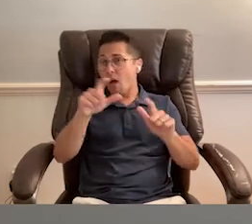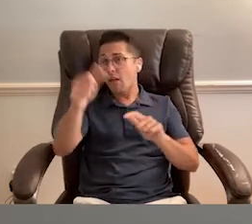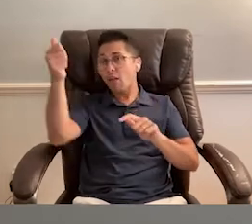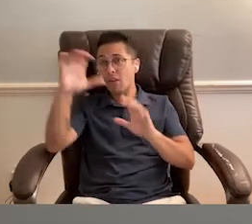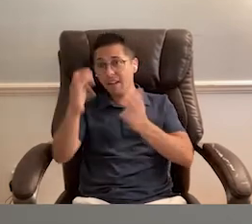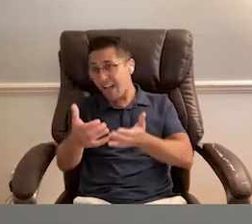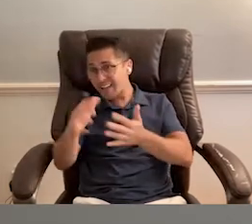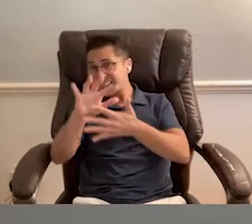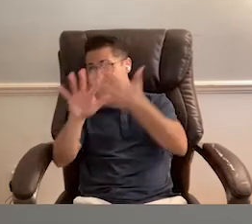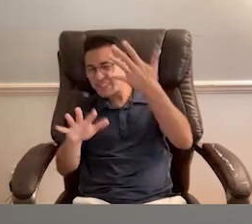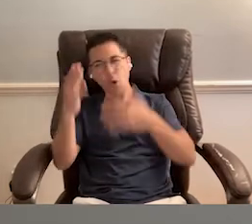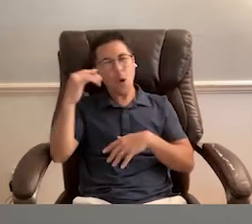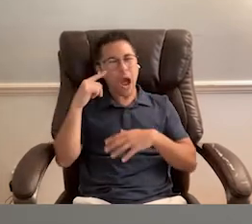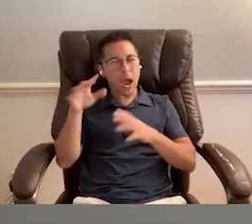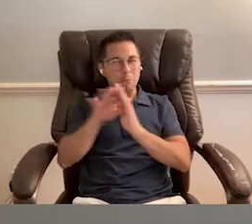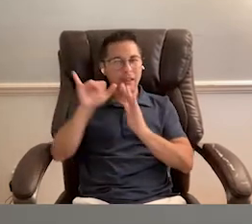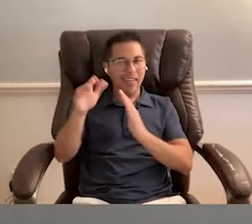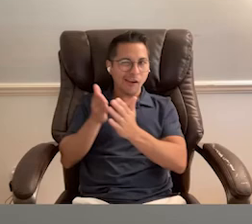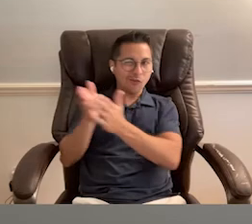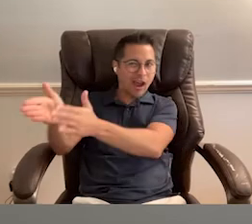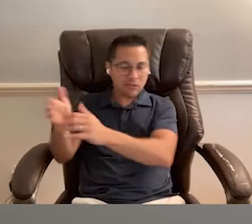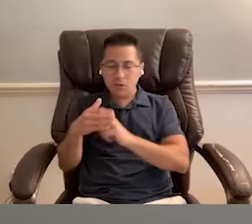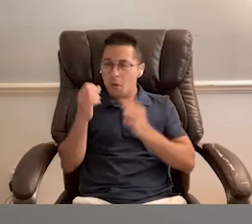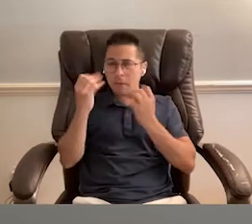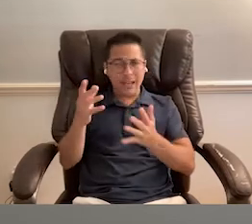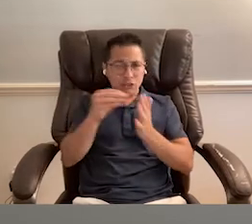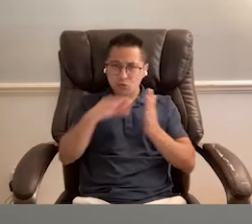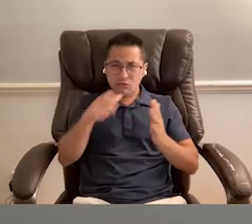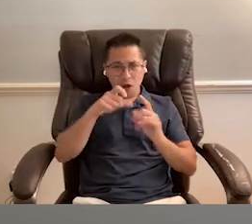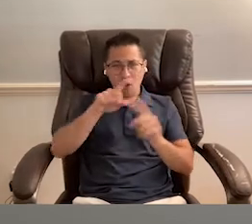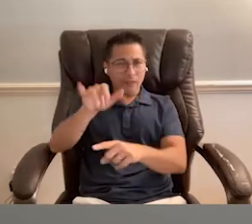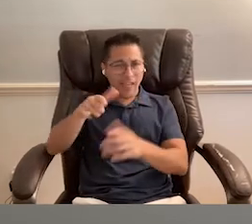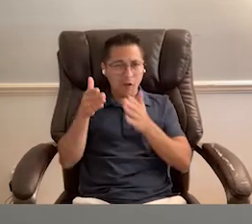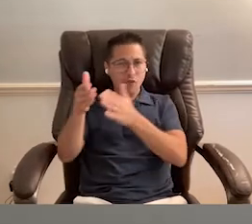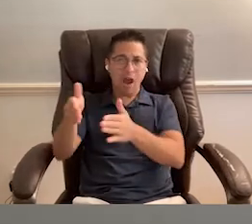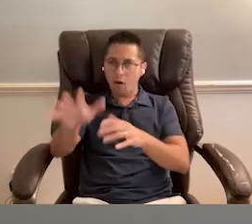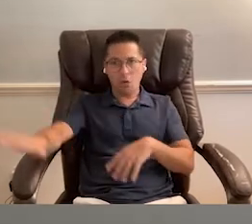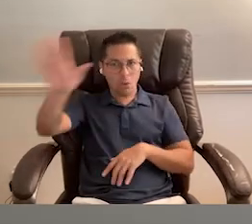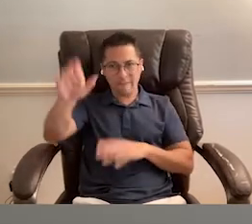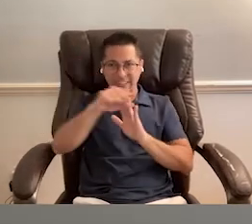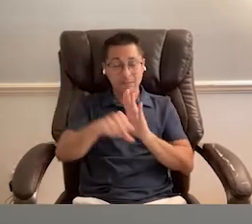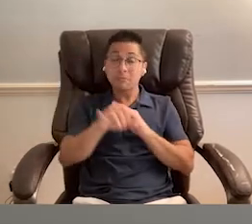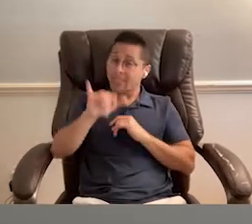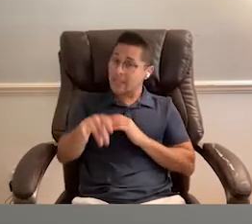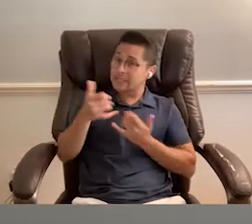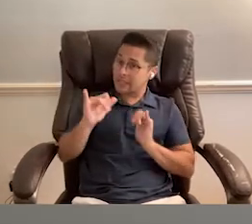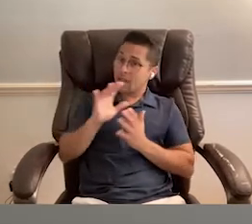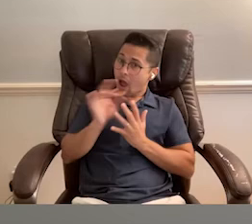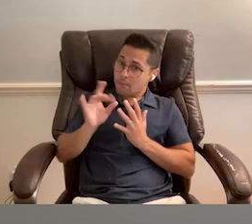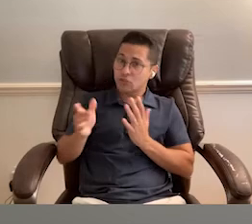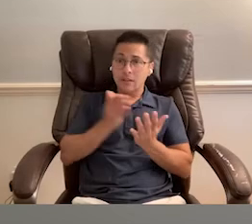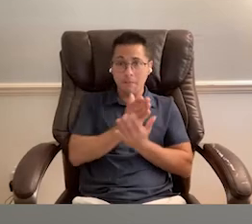so why go that route? So many students aren't going that route at all across the state, but it is an option and a pathway